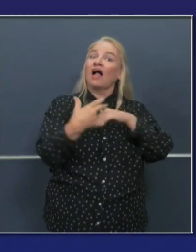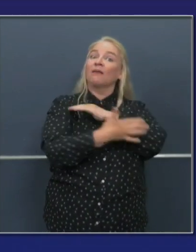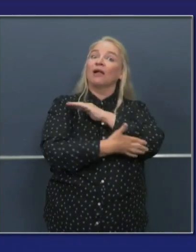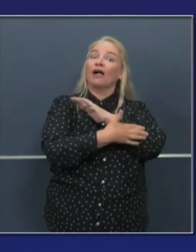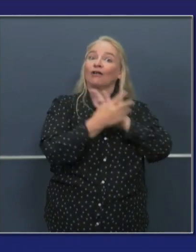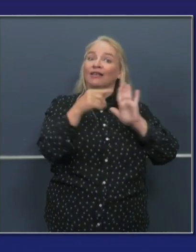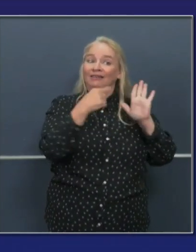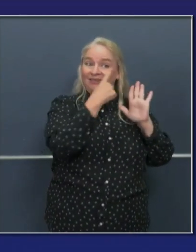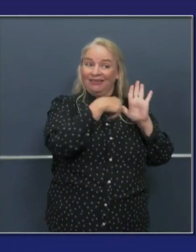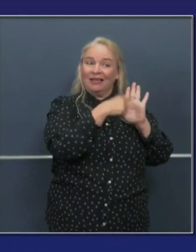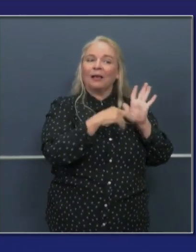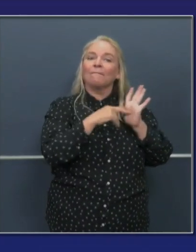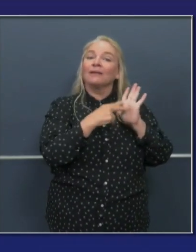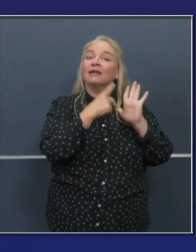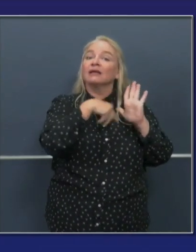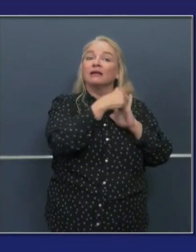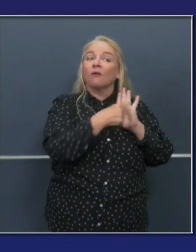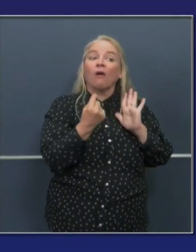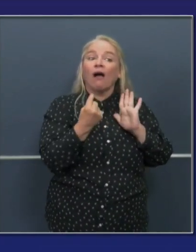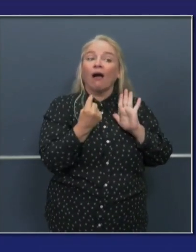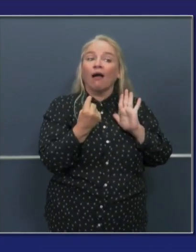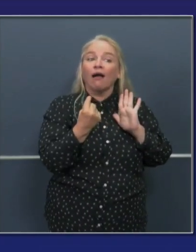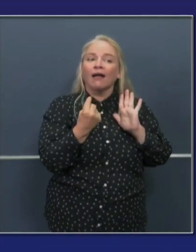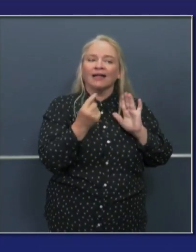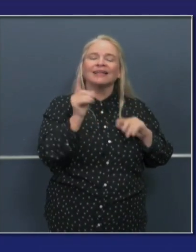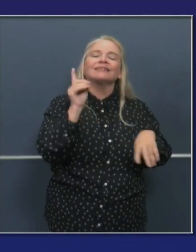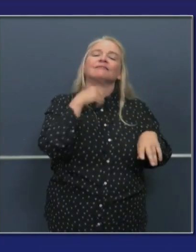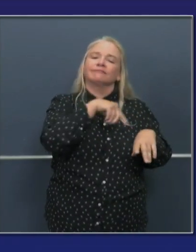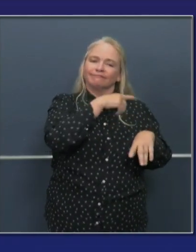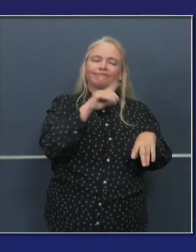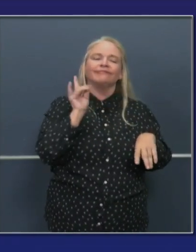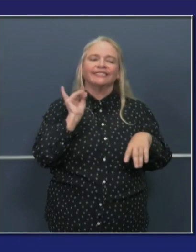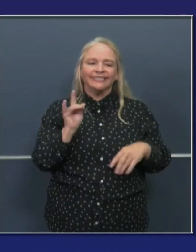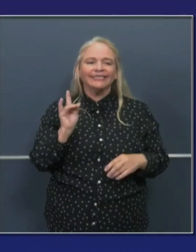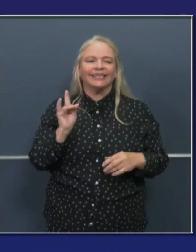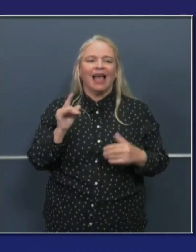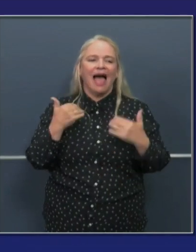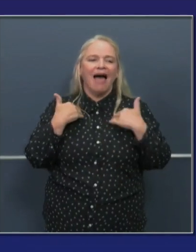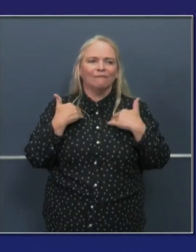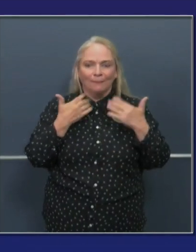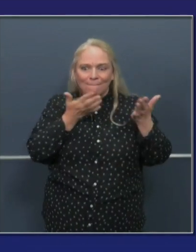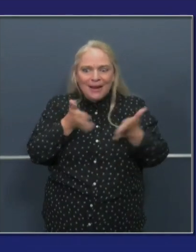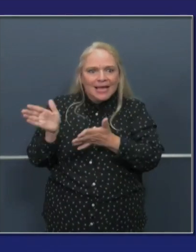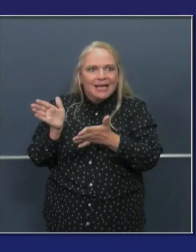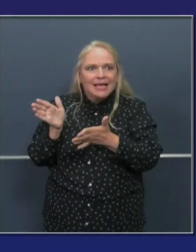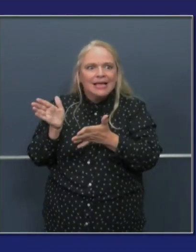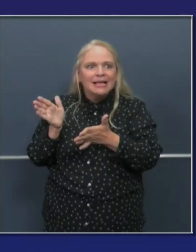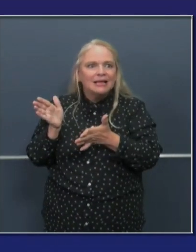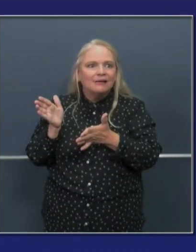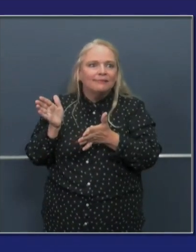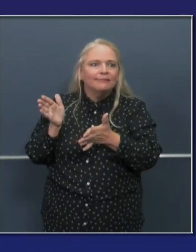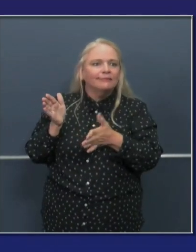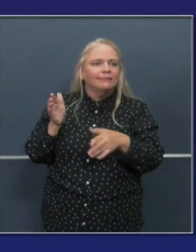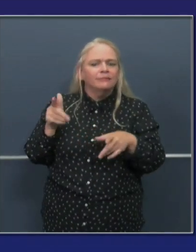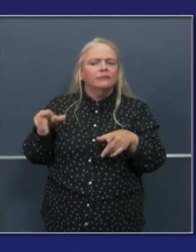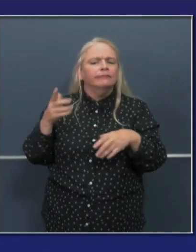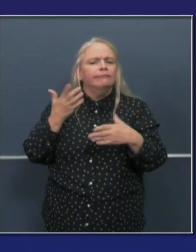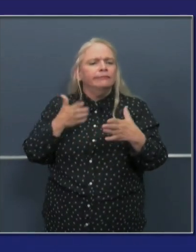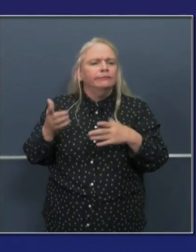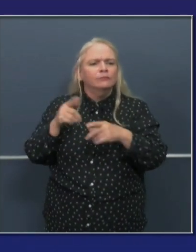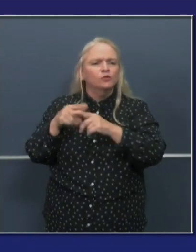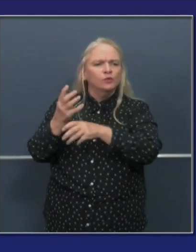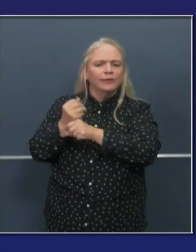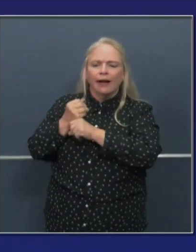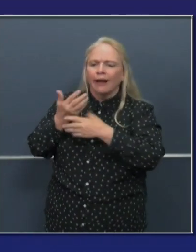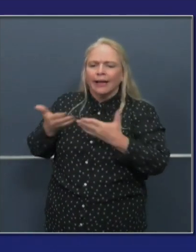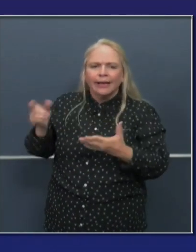out attestations that attested to containment plans and procurement plans in terms of their own strategies